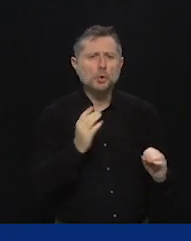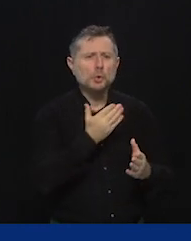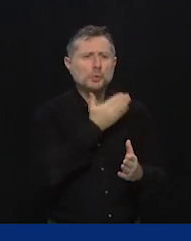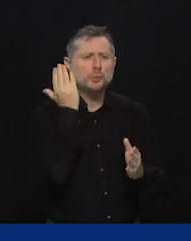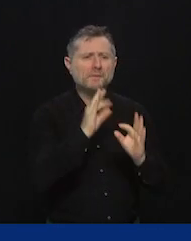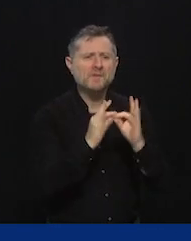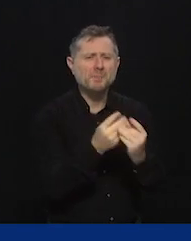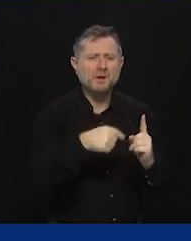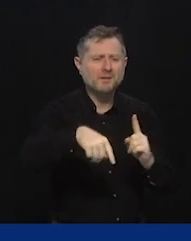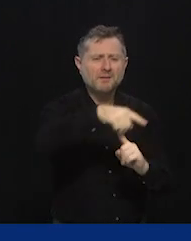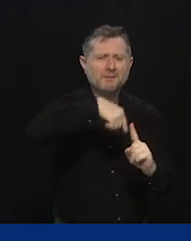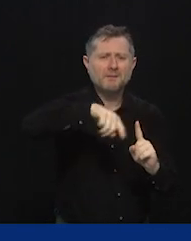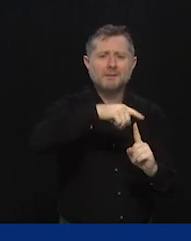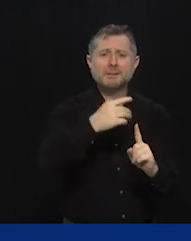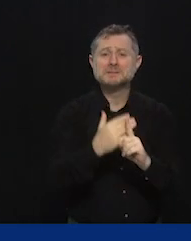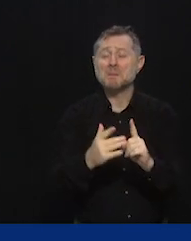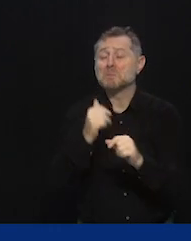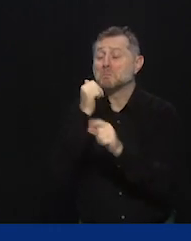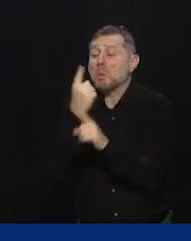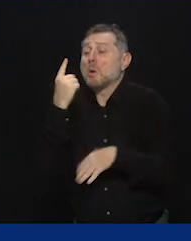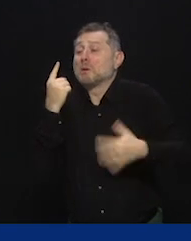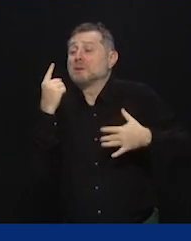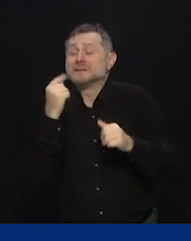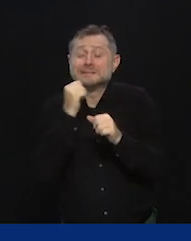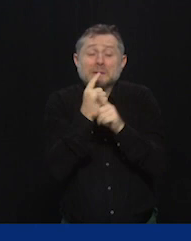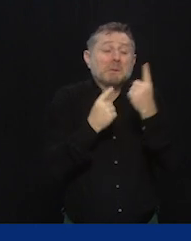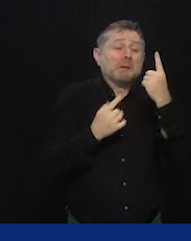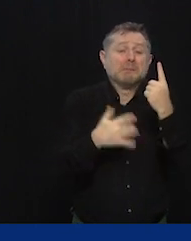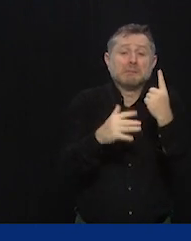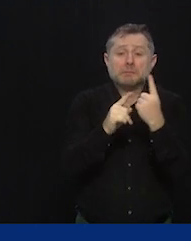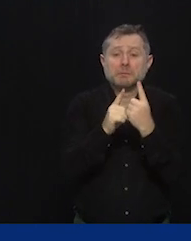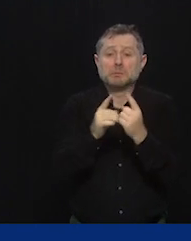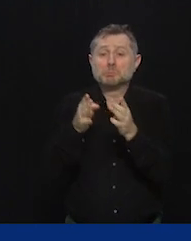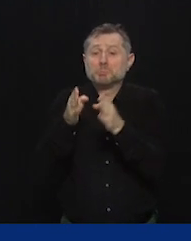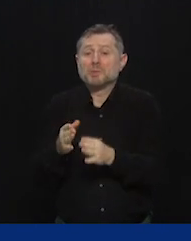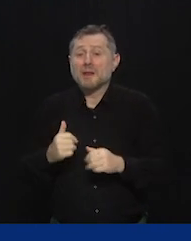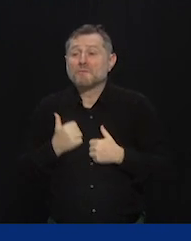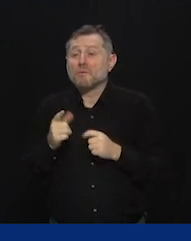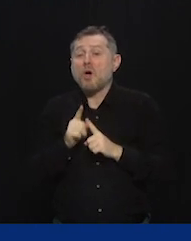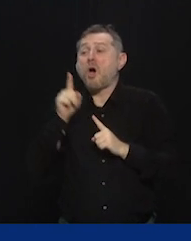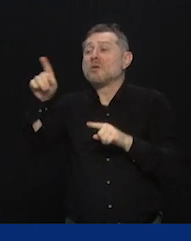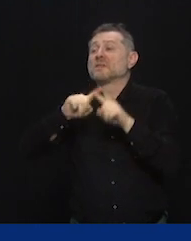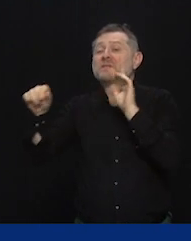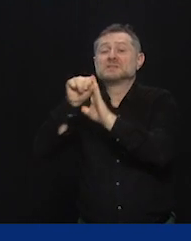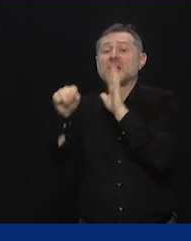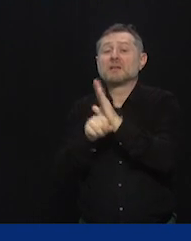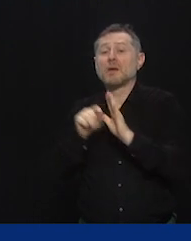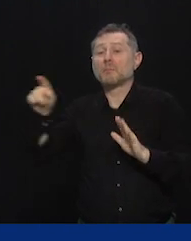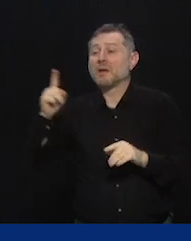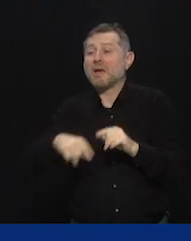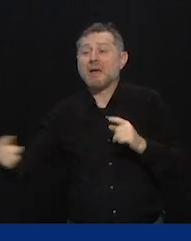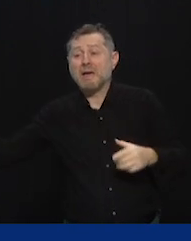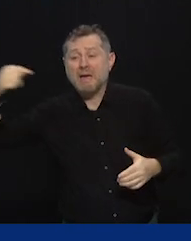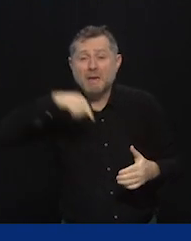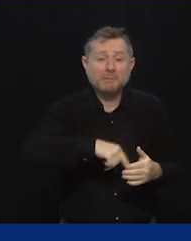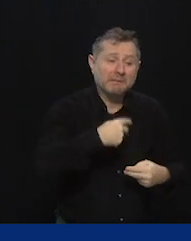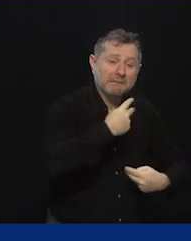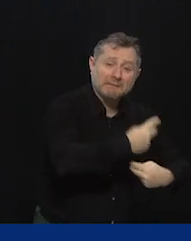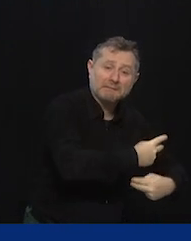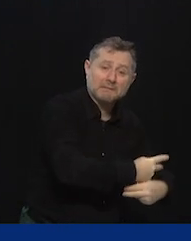sibling, or maybe they have somebody that lives in another state that can't come and take care of them when they have a major health